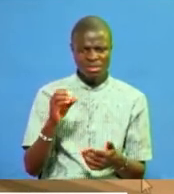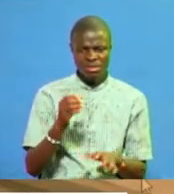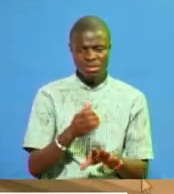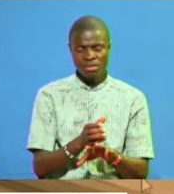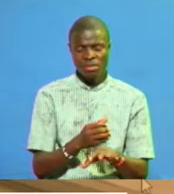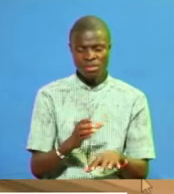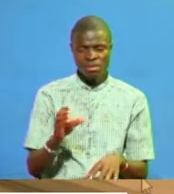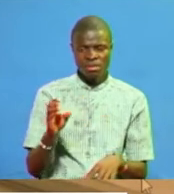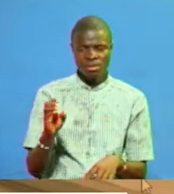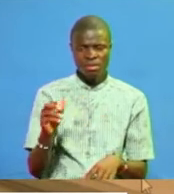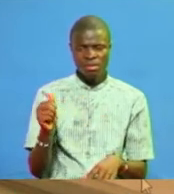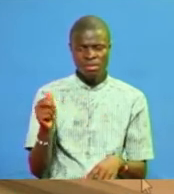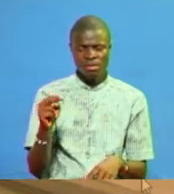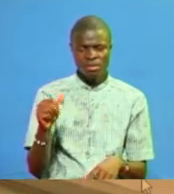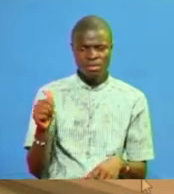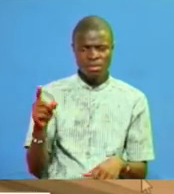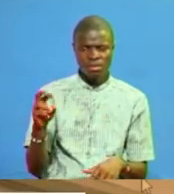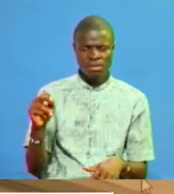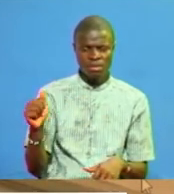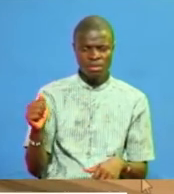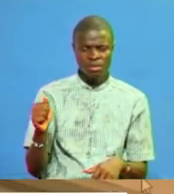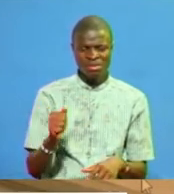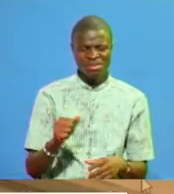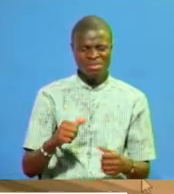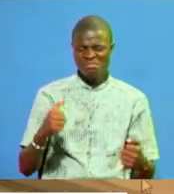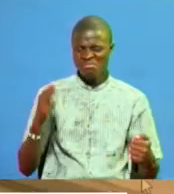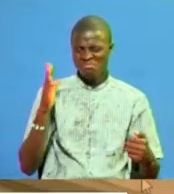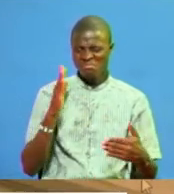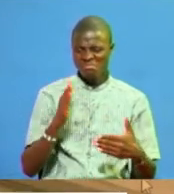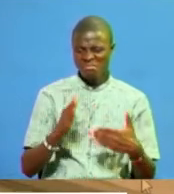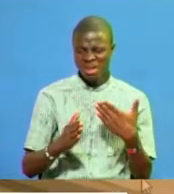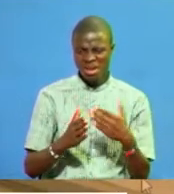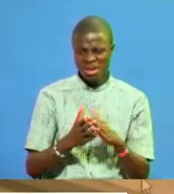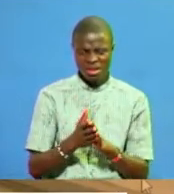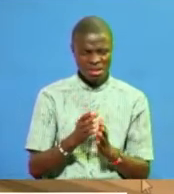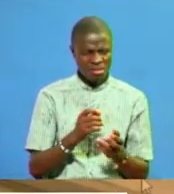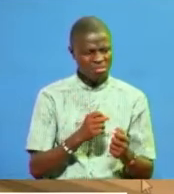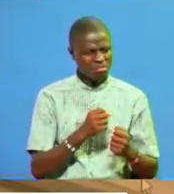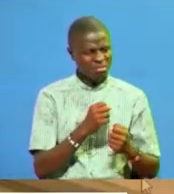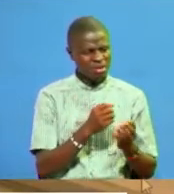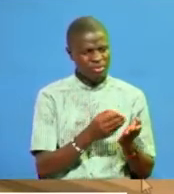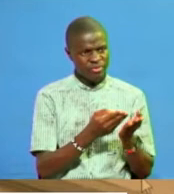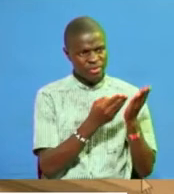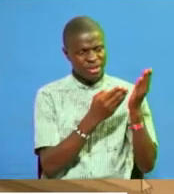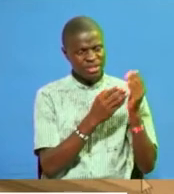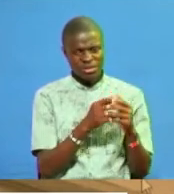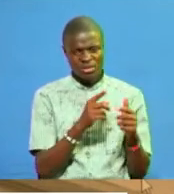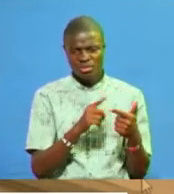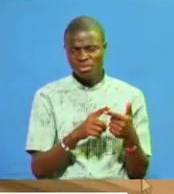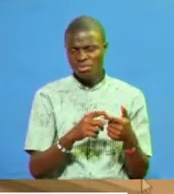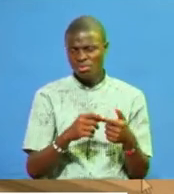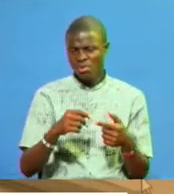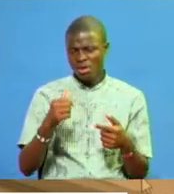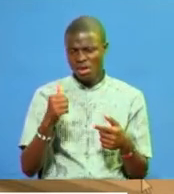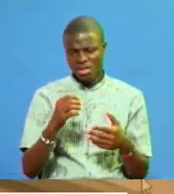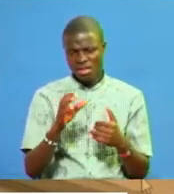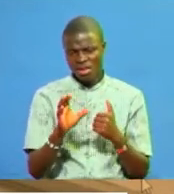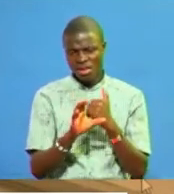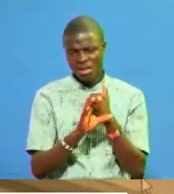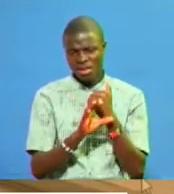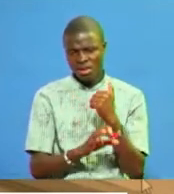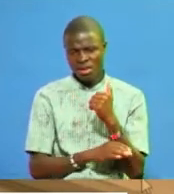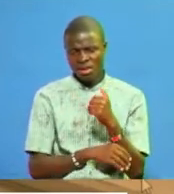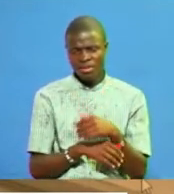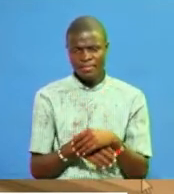the government tried to ban transactions in Bitcoin, but somehow it could not access. So it made it a very secure